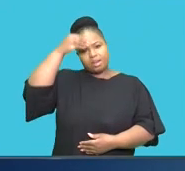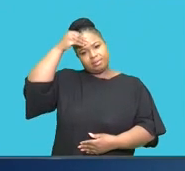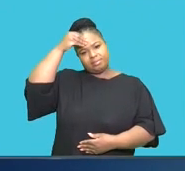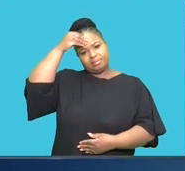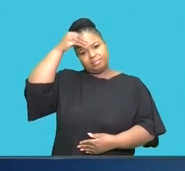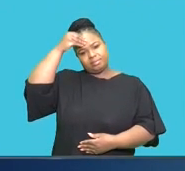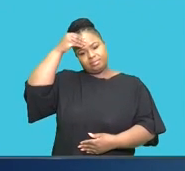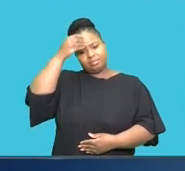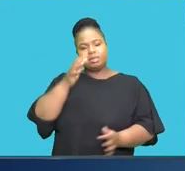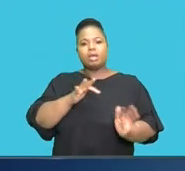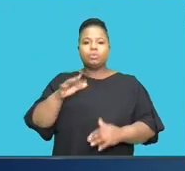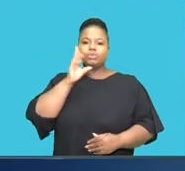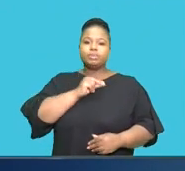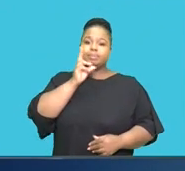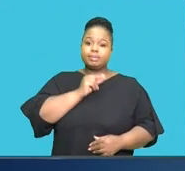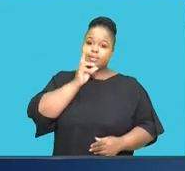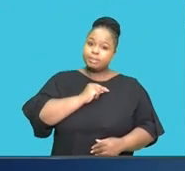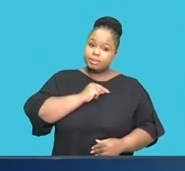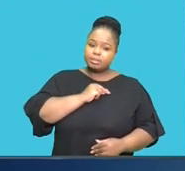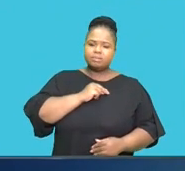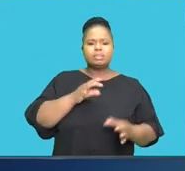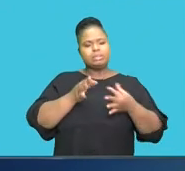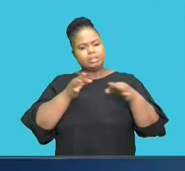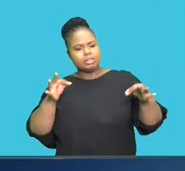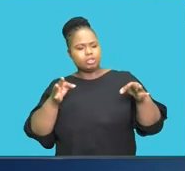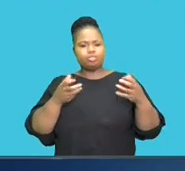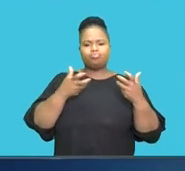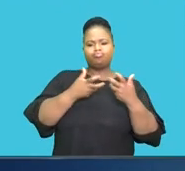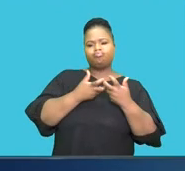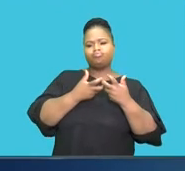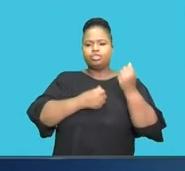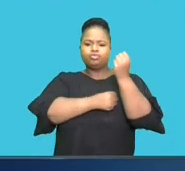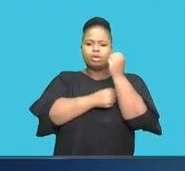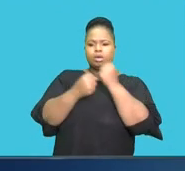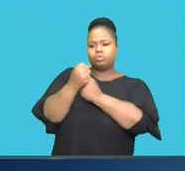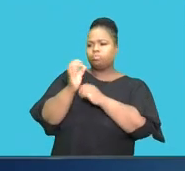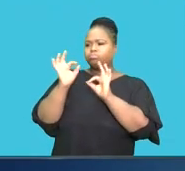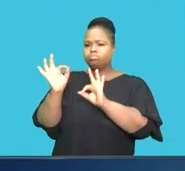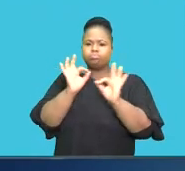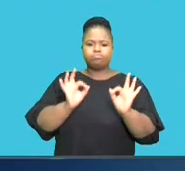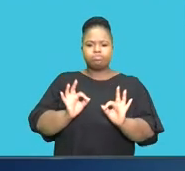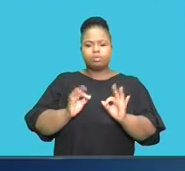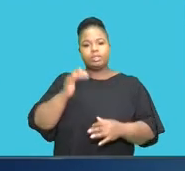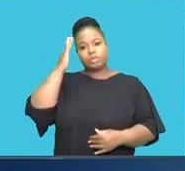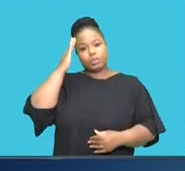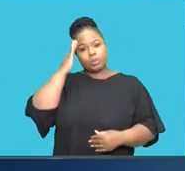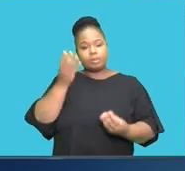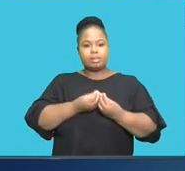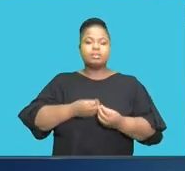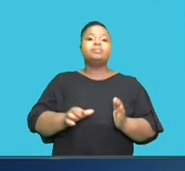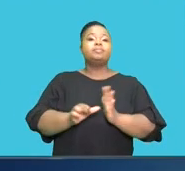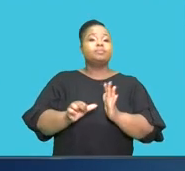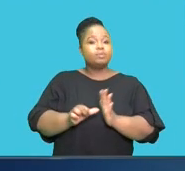learn how to speak, put sentences according, to know other things. And the most important